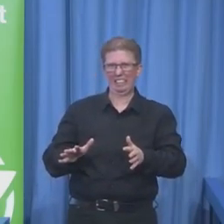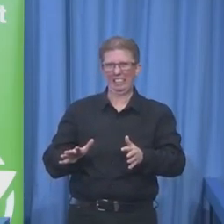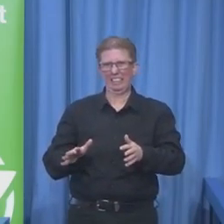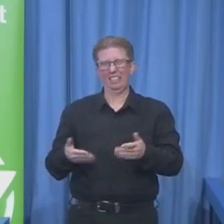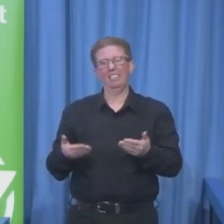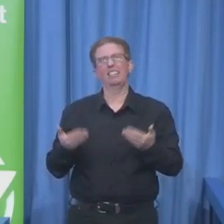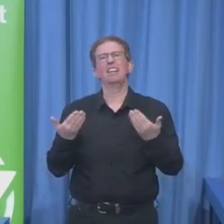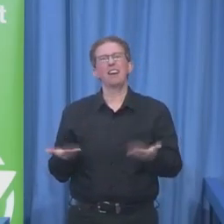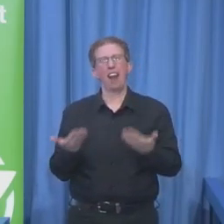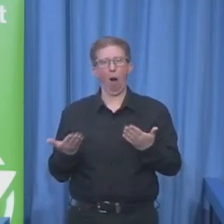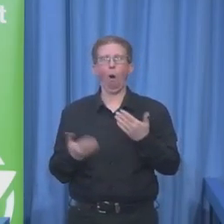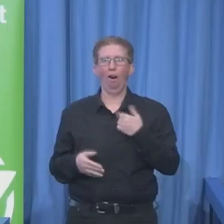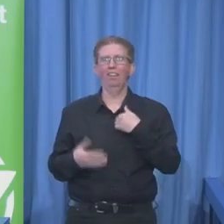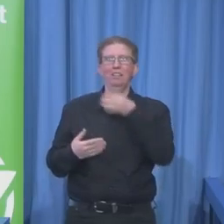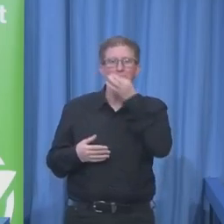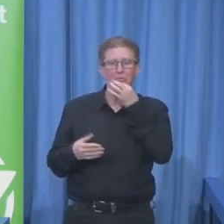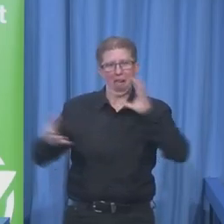long.